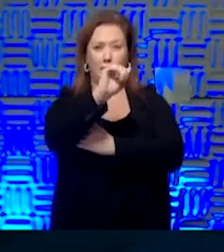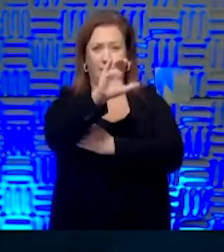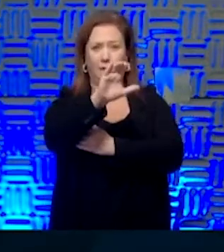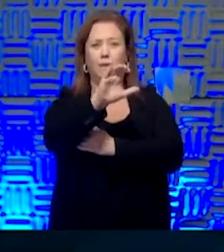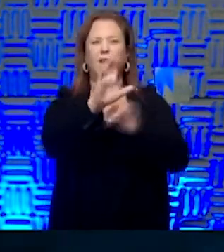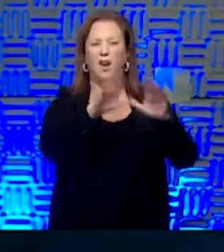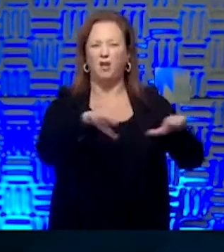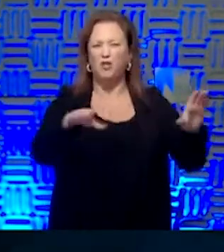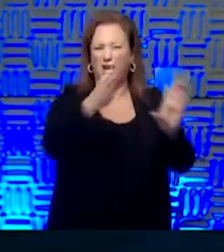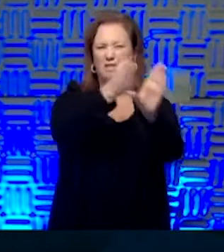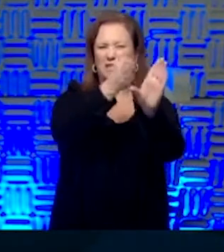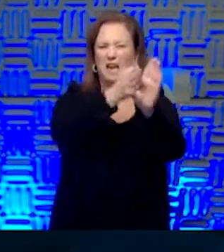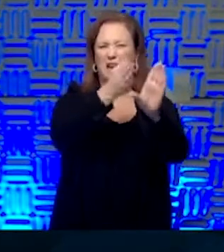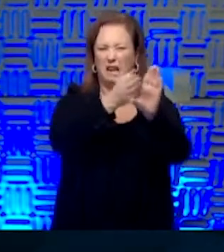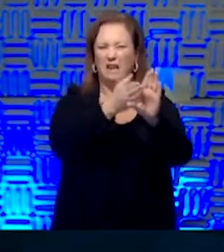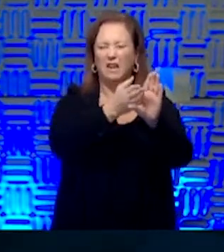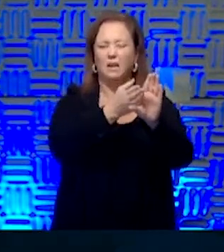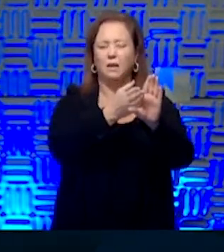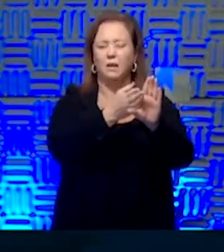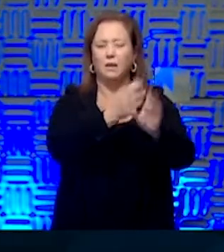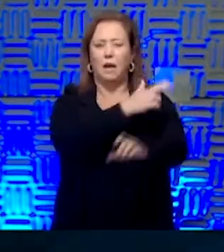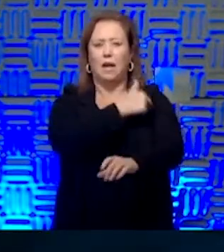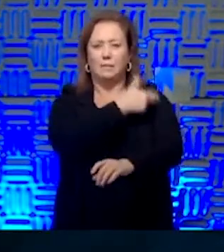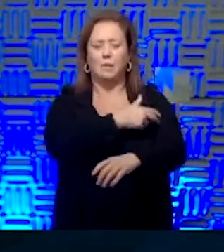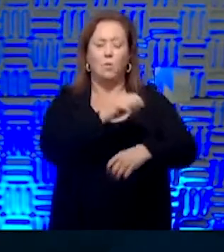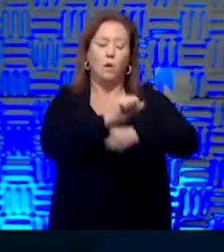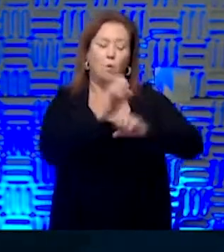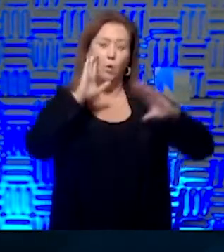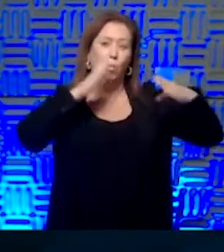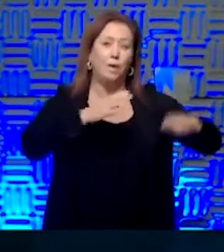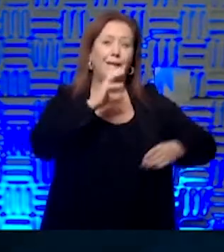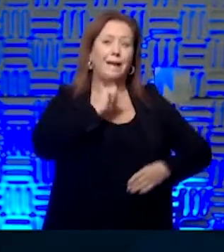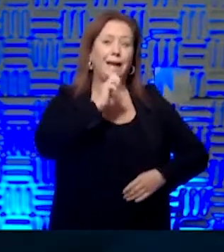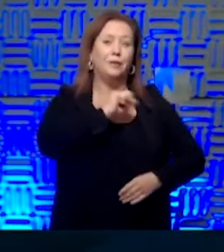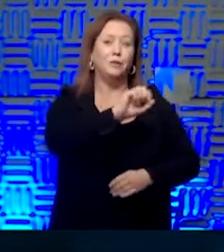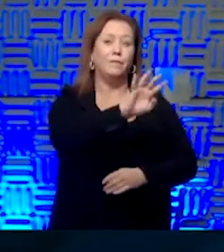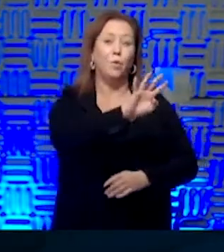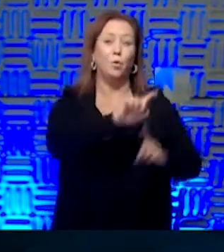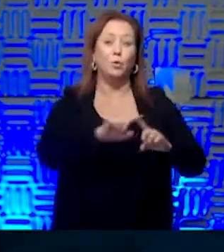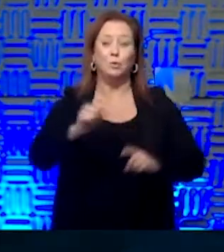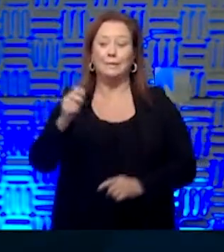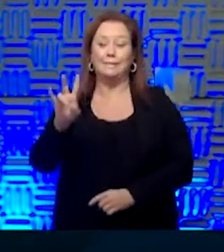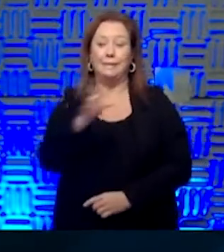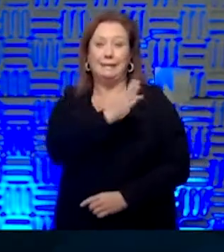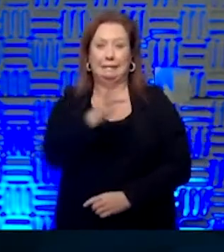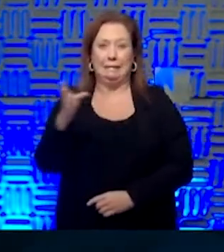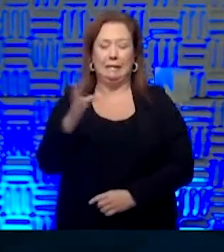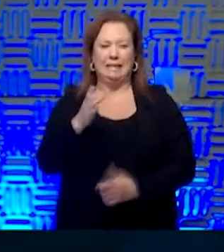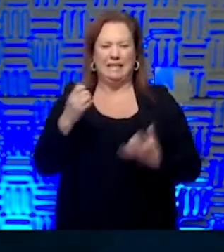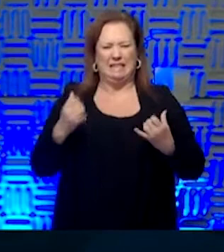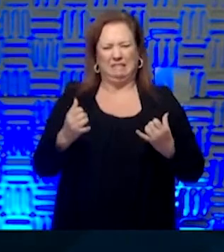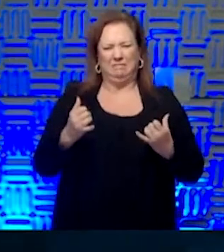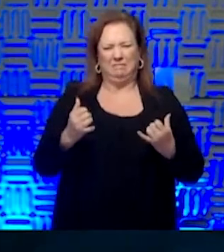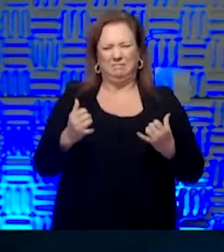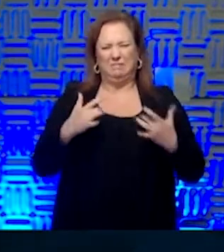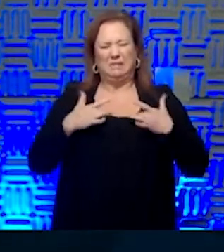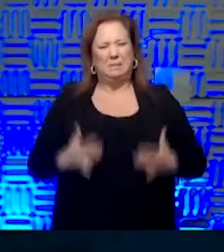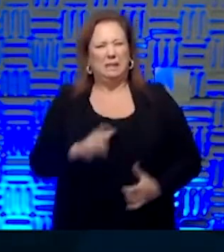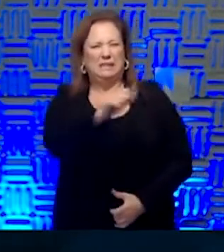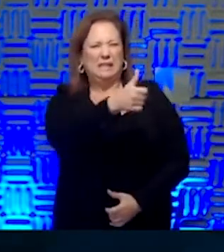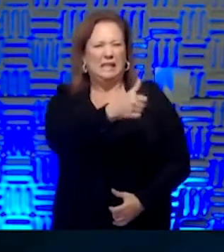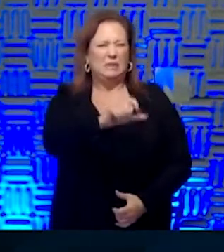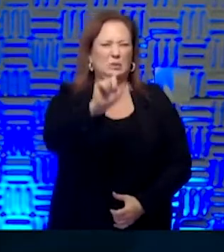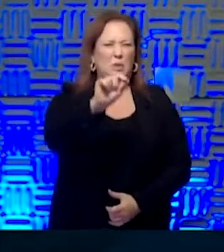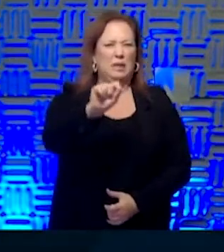child psych hospital serving kids 4 to 17 years of age, is typically this time of year we are seeing 10, 15, 20,